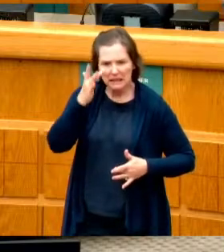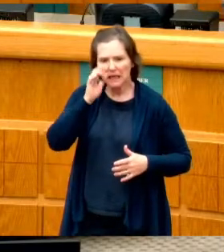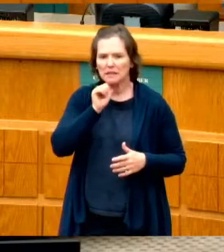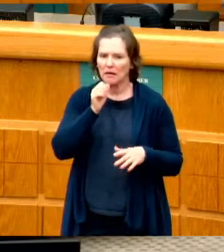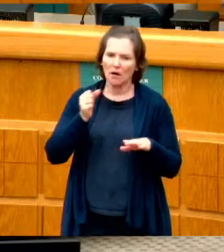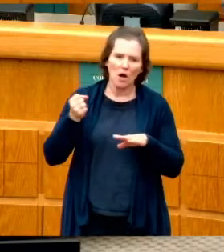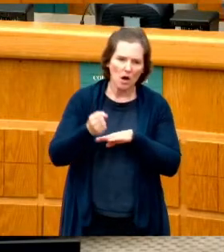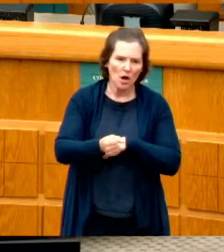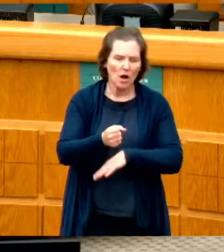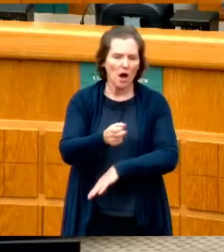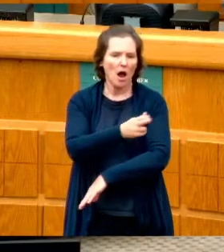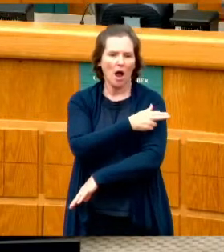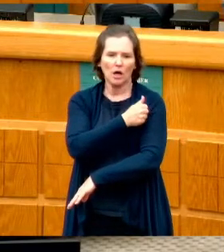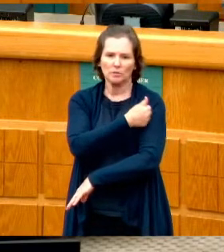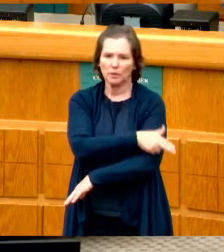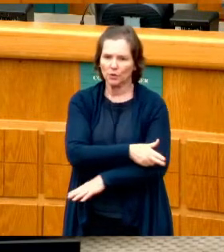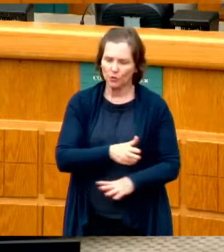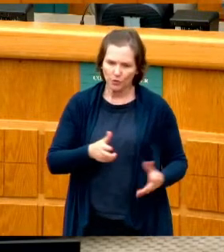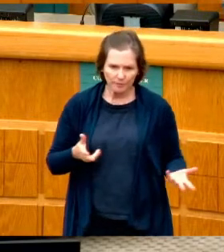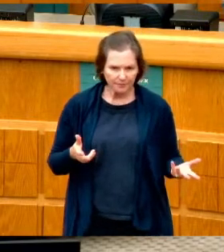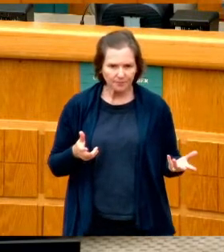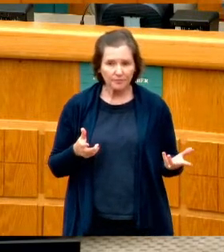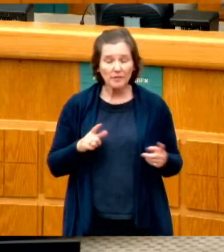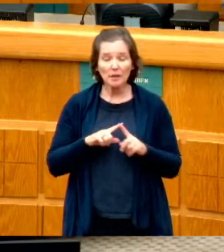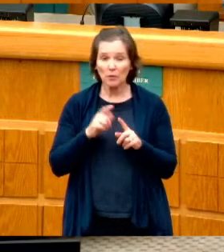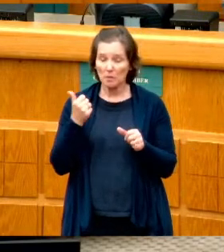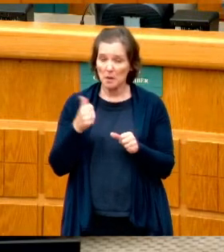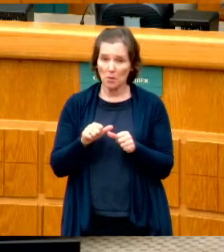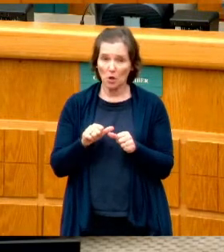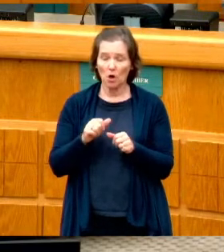occur, as the virus continues to spread.